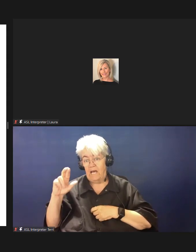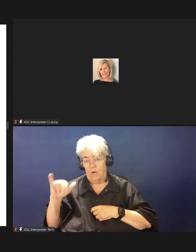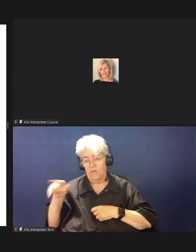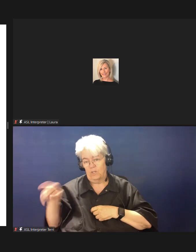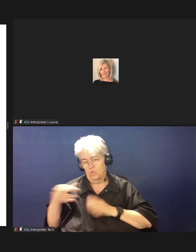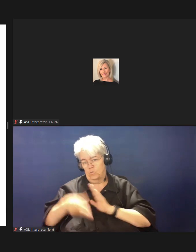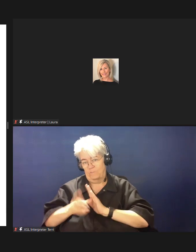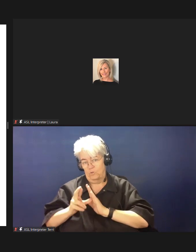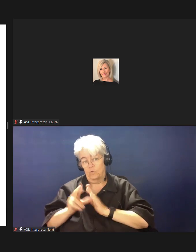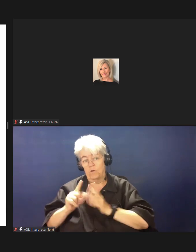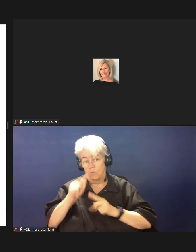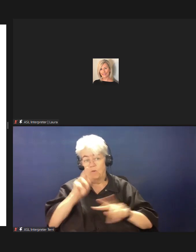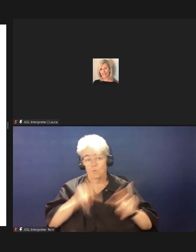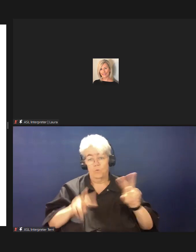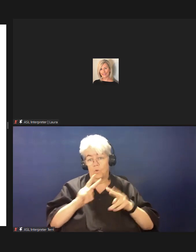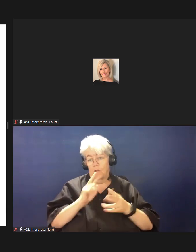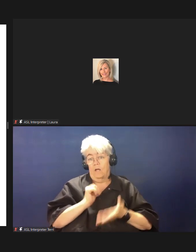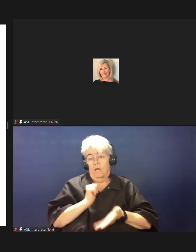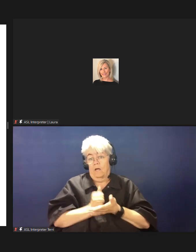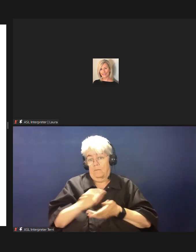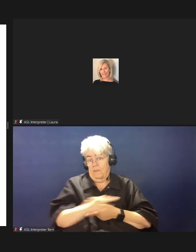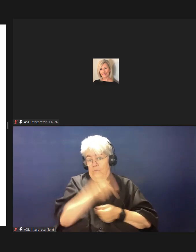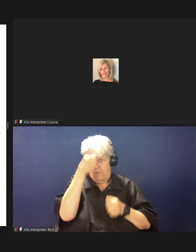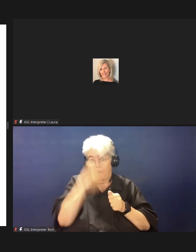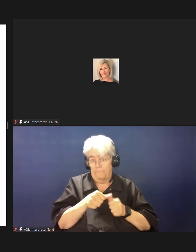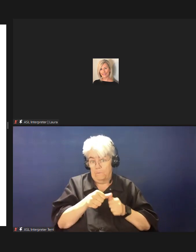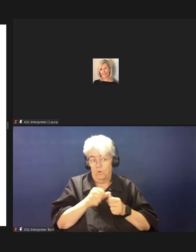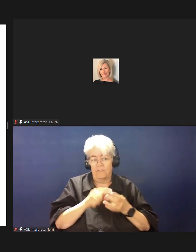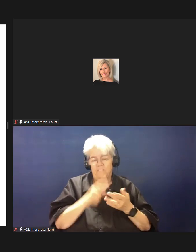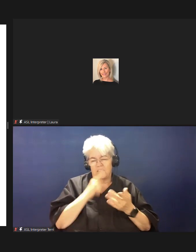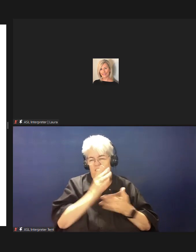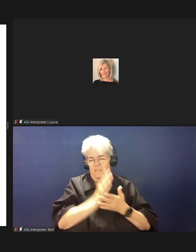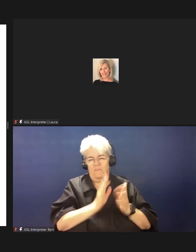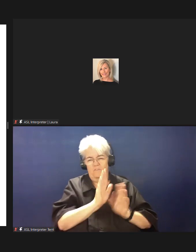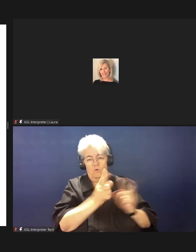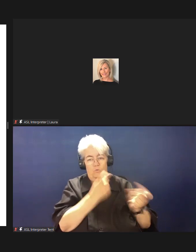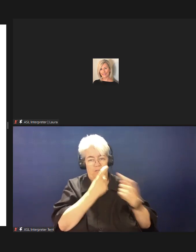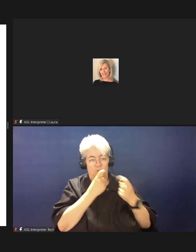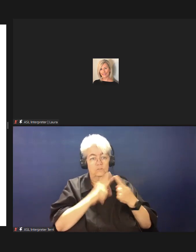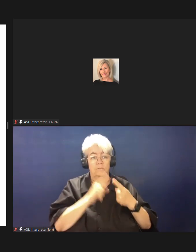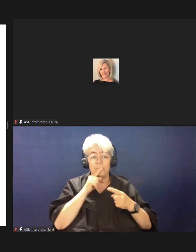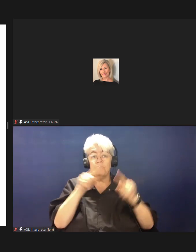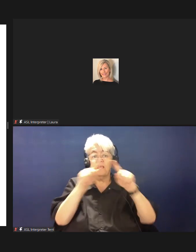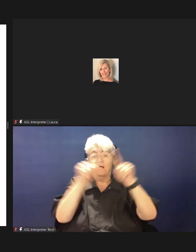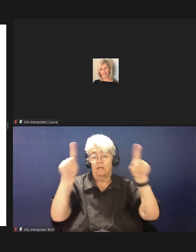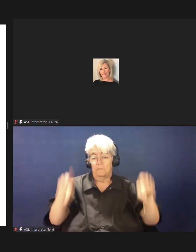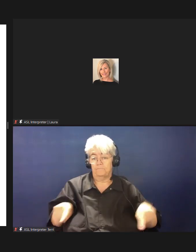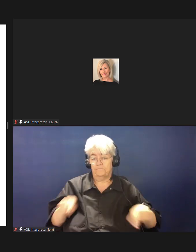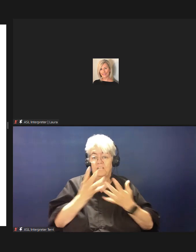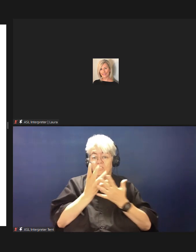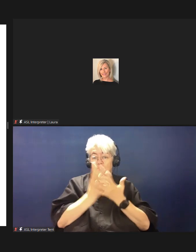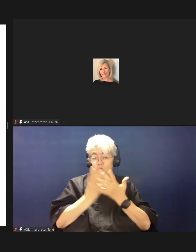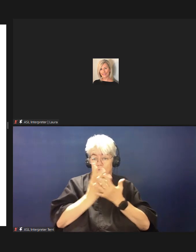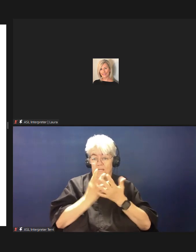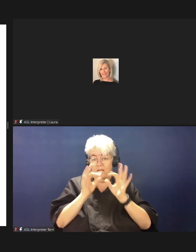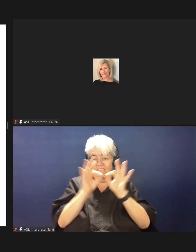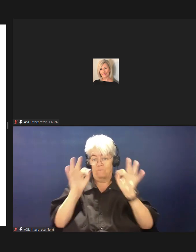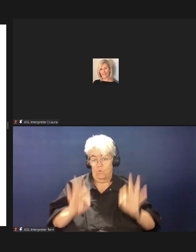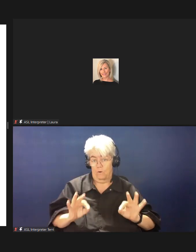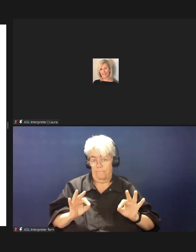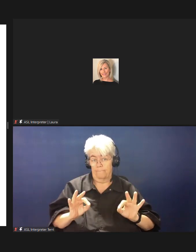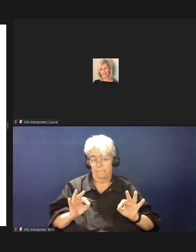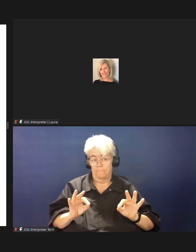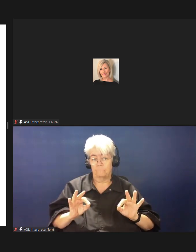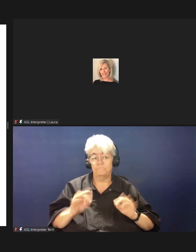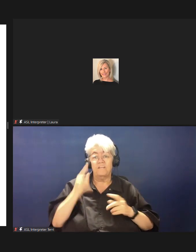and we'll address a few questions some of you submitted to us. This is the screening form that we provide for you to use